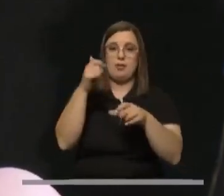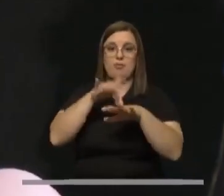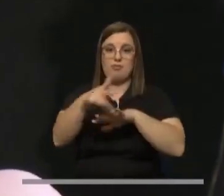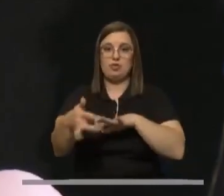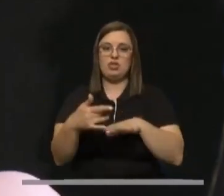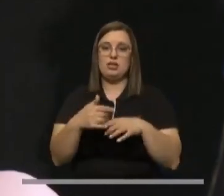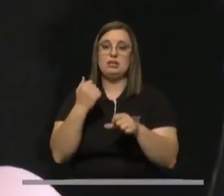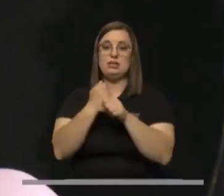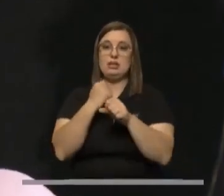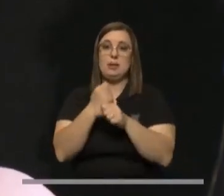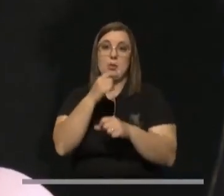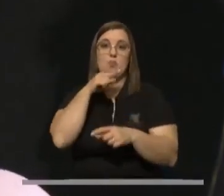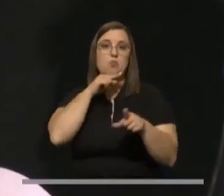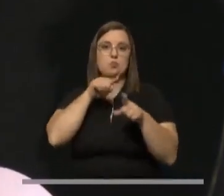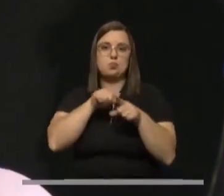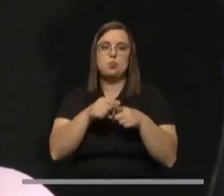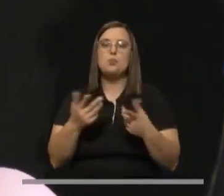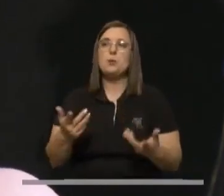years